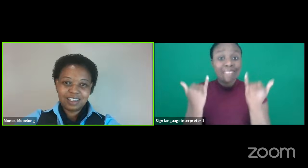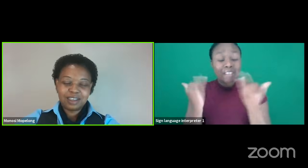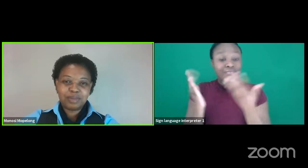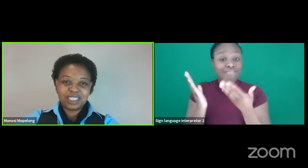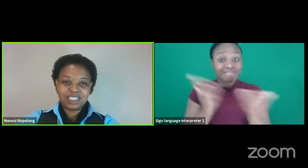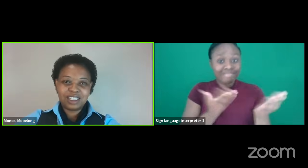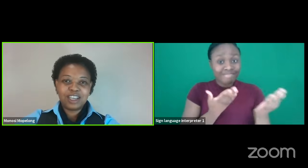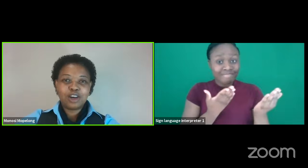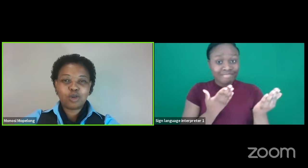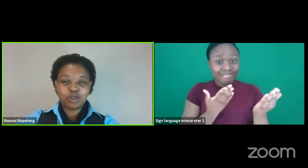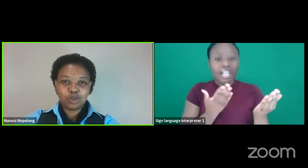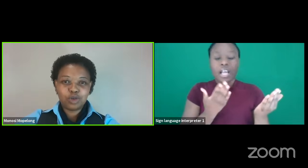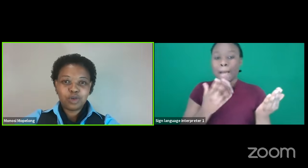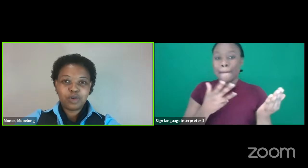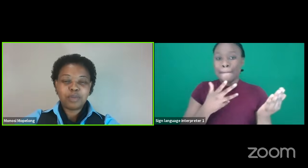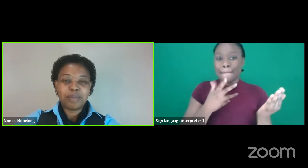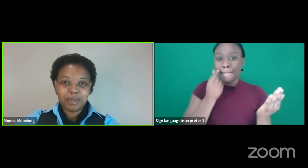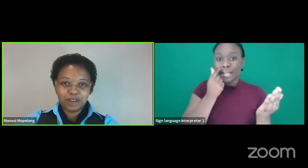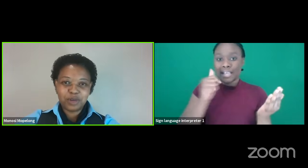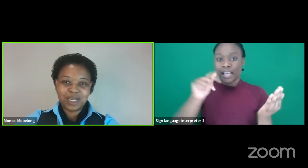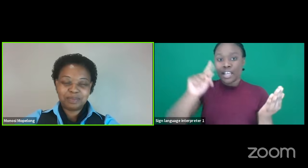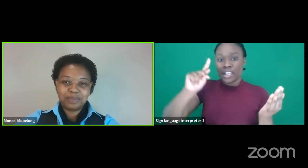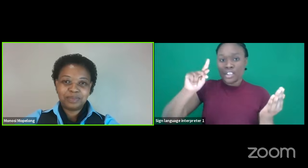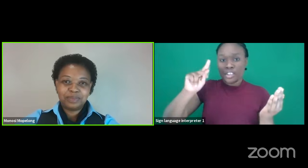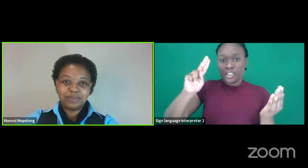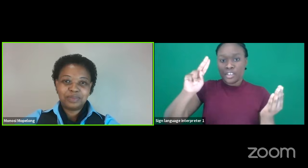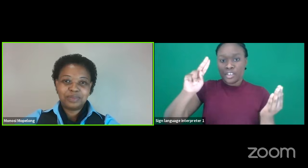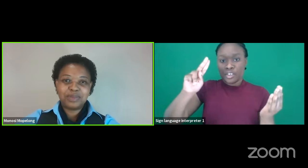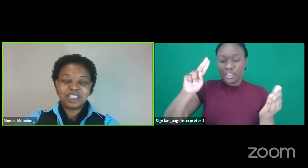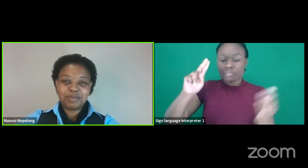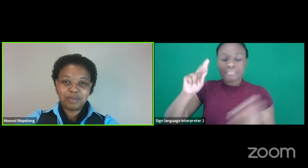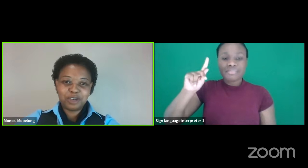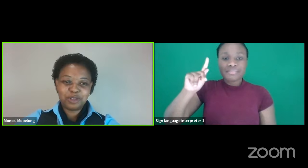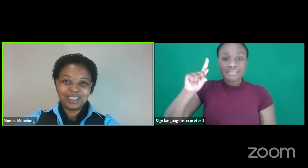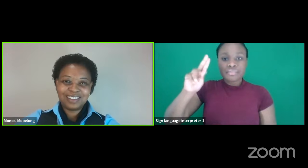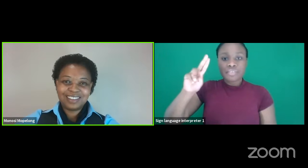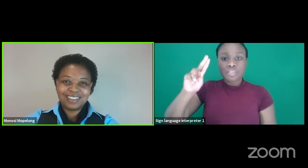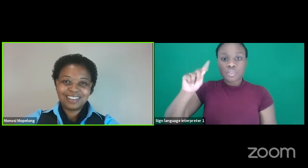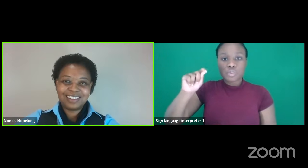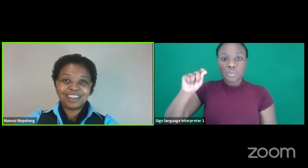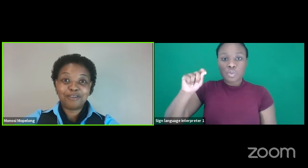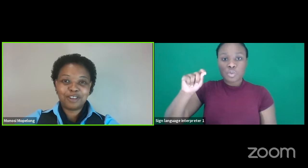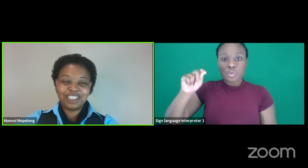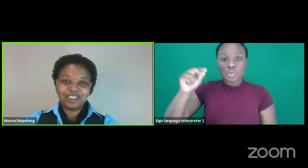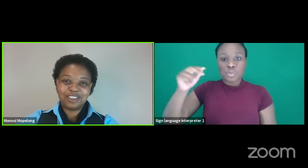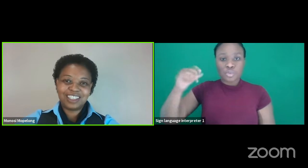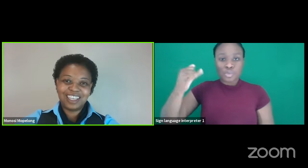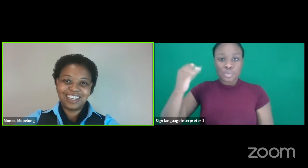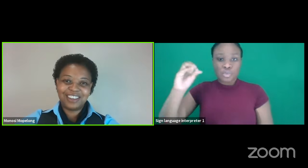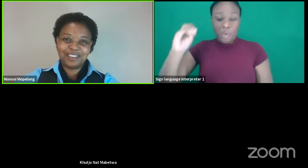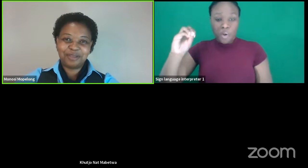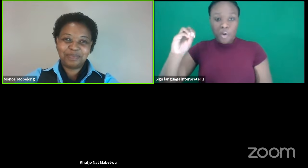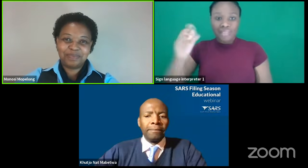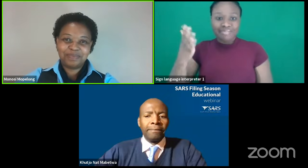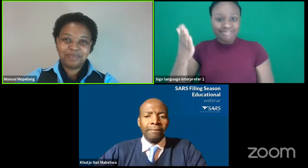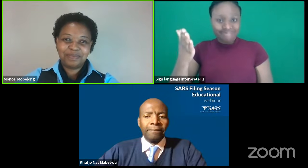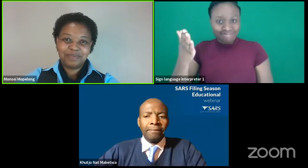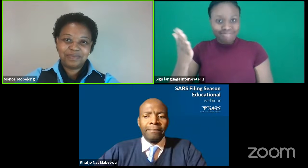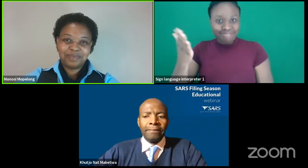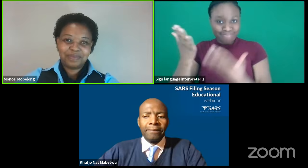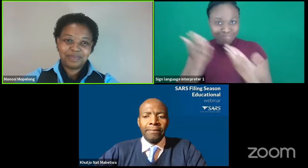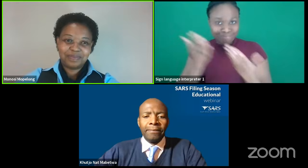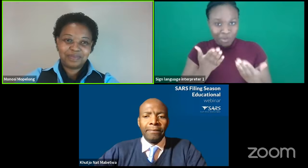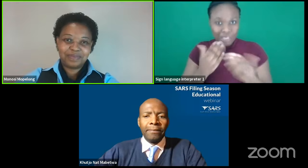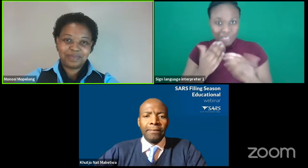Director, Mr. Mabetwa. Mr. Mabetwa, the floor is yours. Thank you.